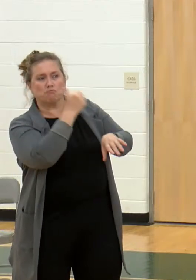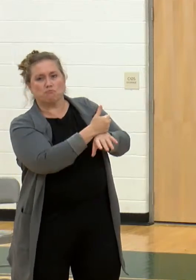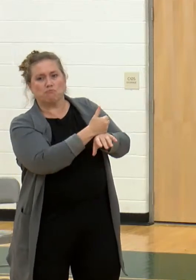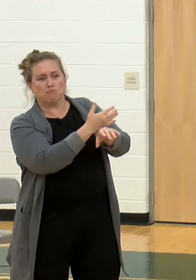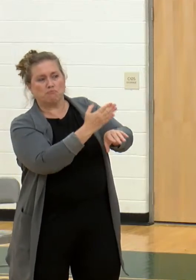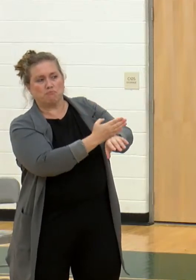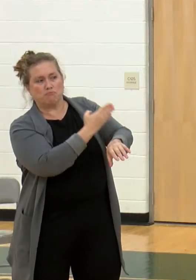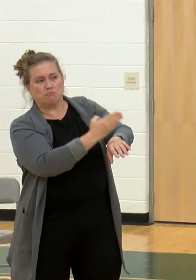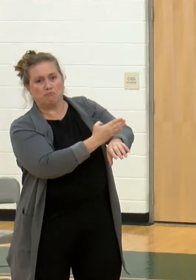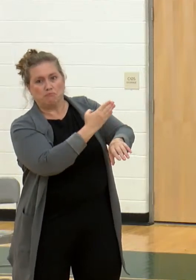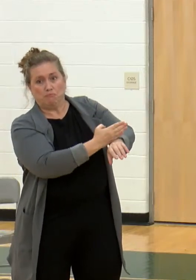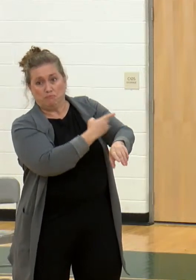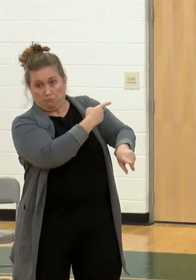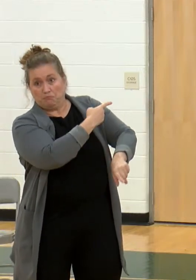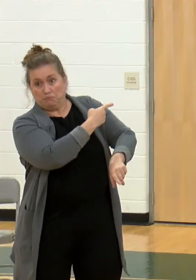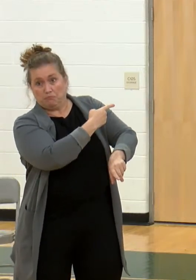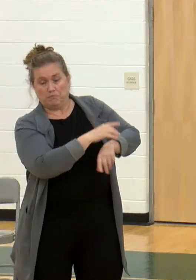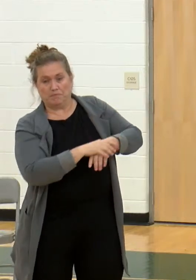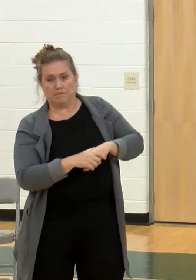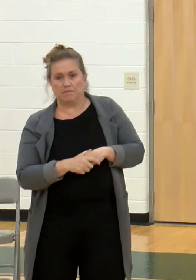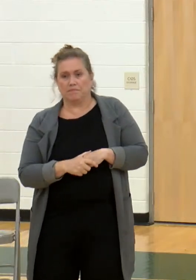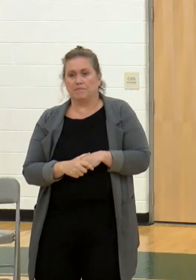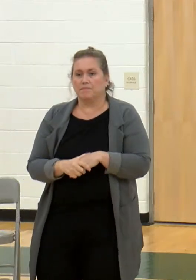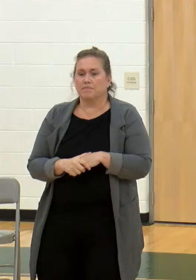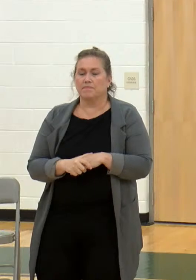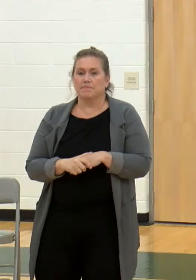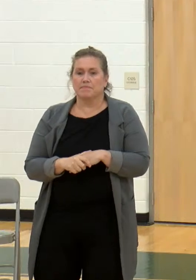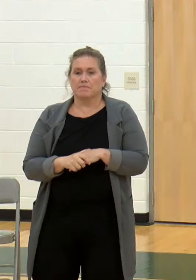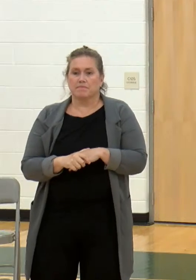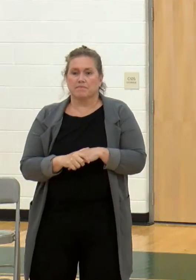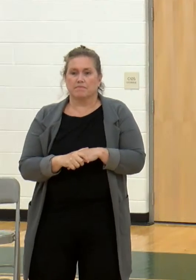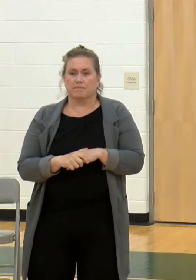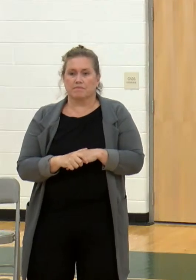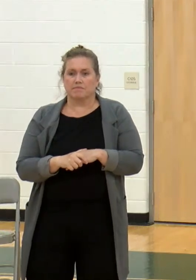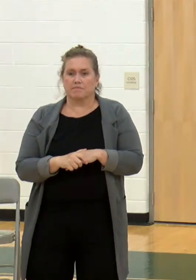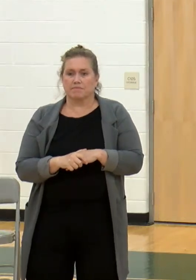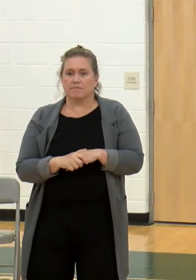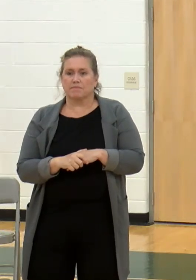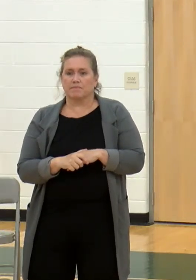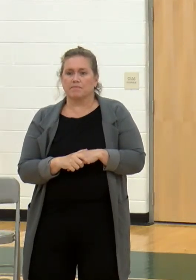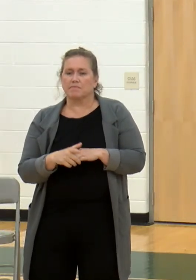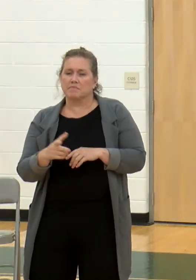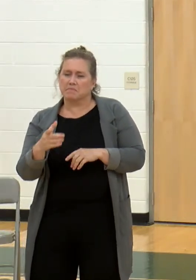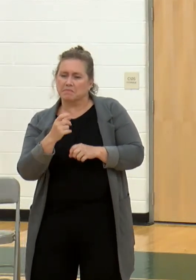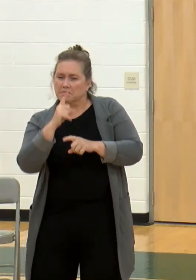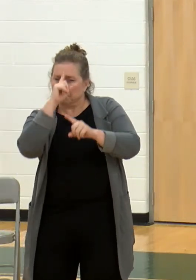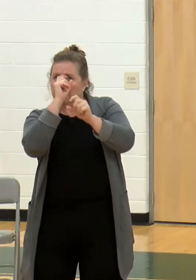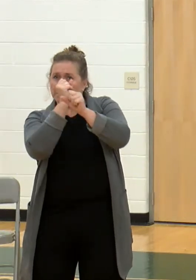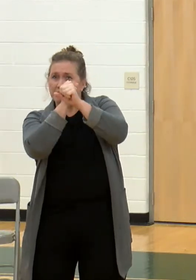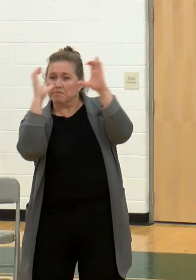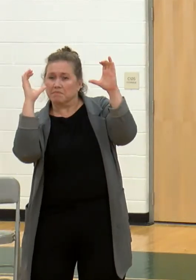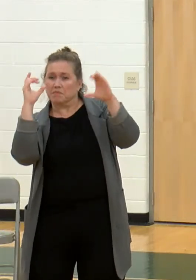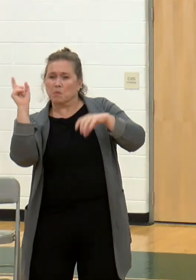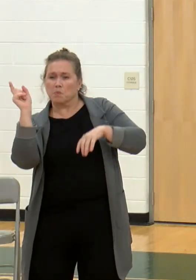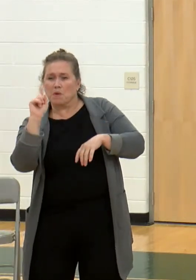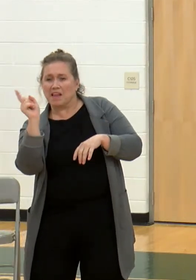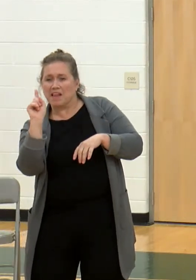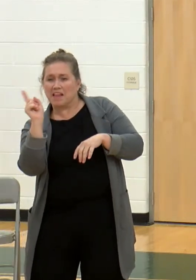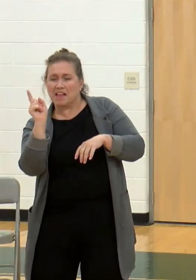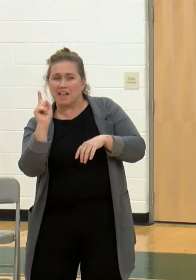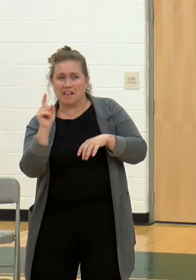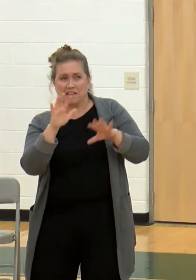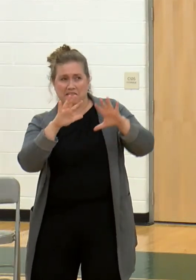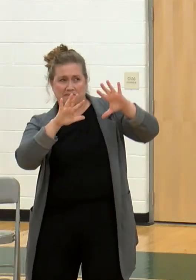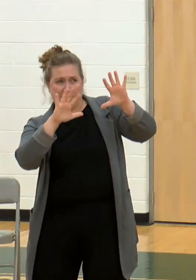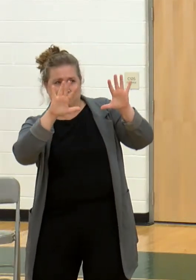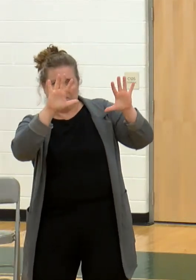this project in question. Just to kind of orient you to looking at this in plan view, because I know plan view can be a little bit difficult